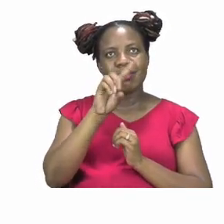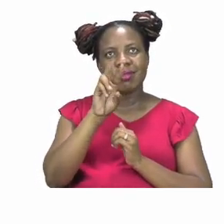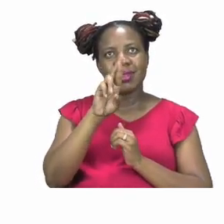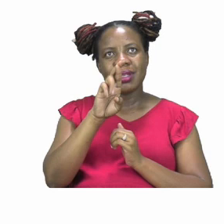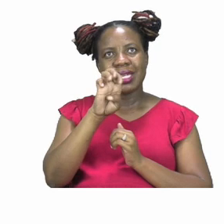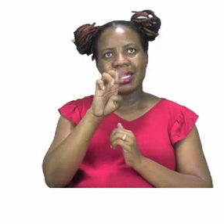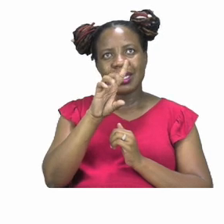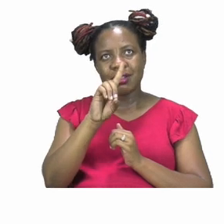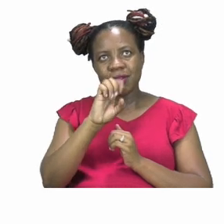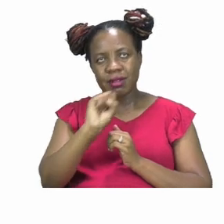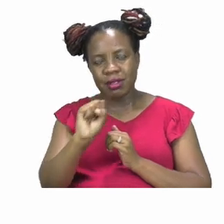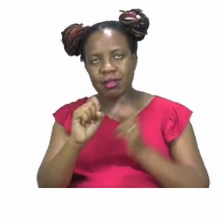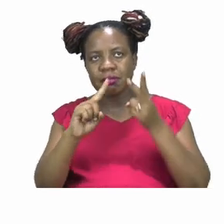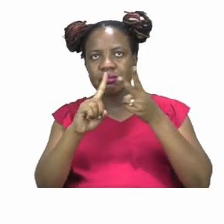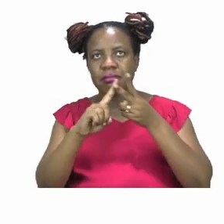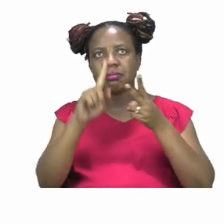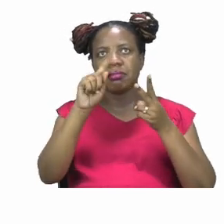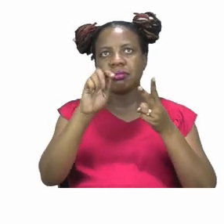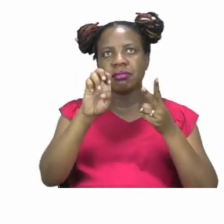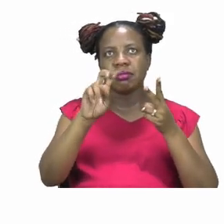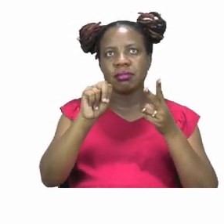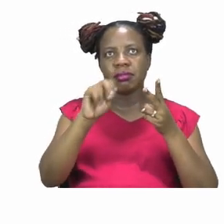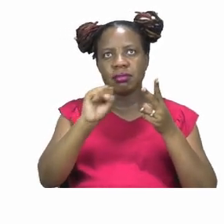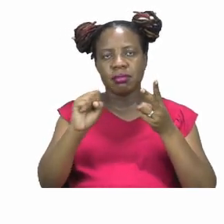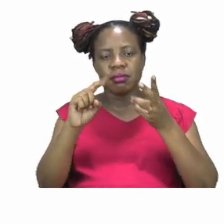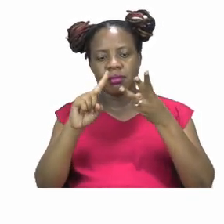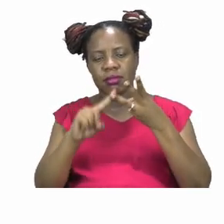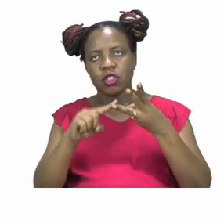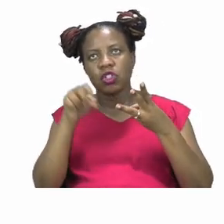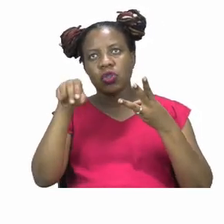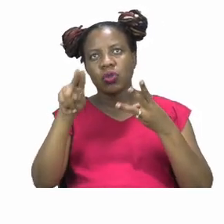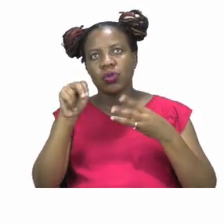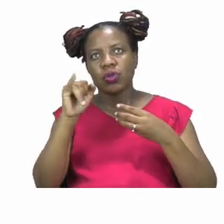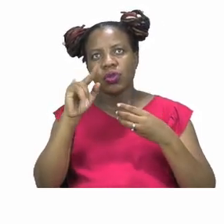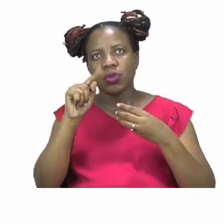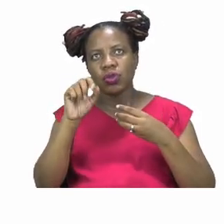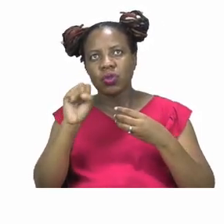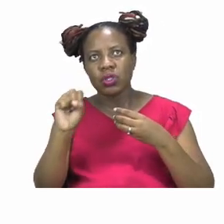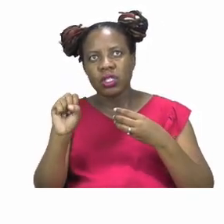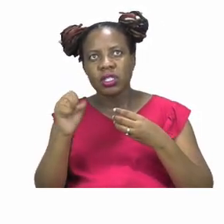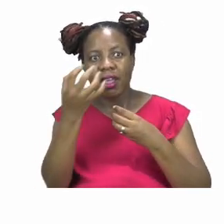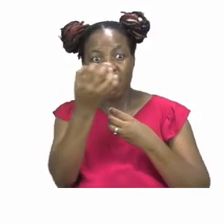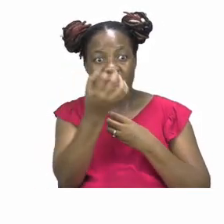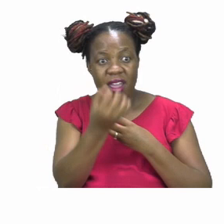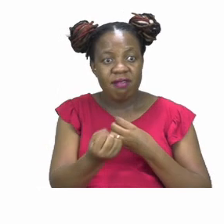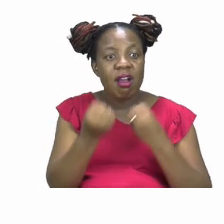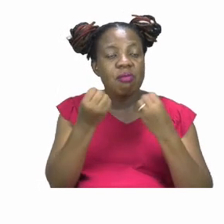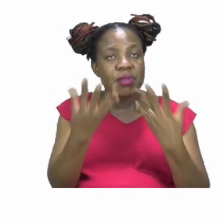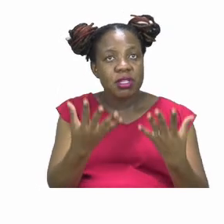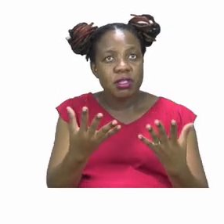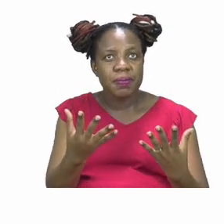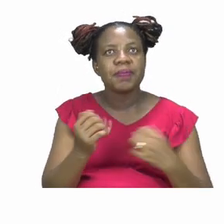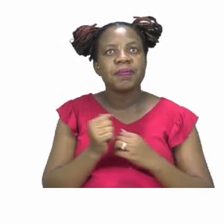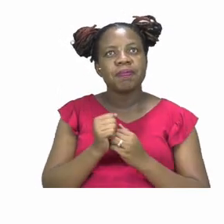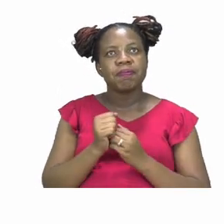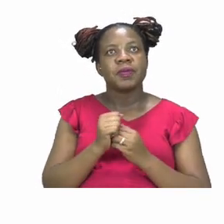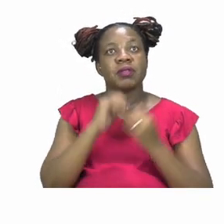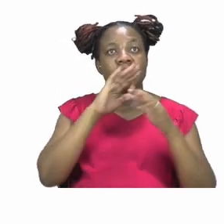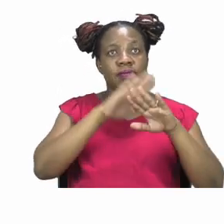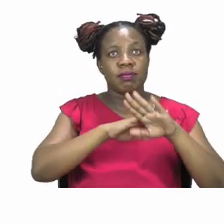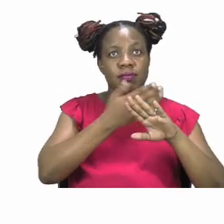are there, and there you will see an example is given. Now the example number is